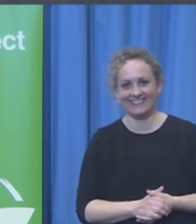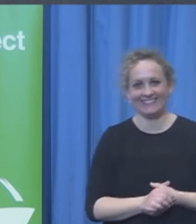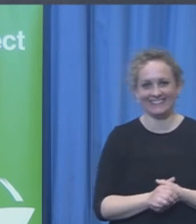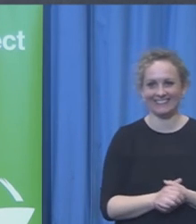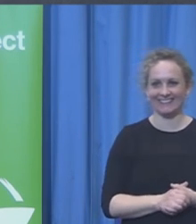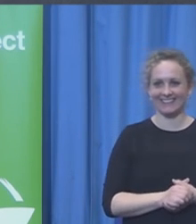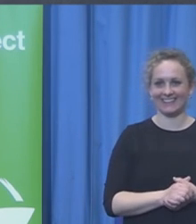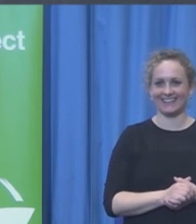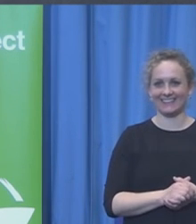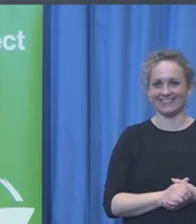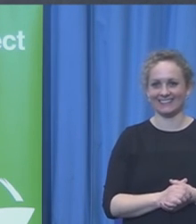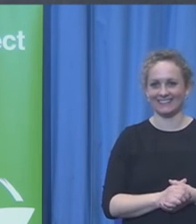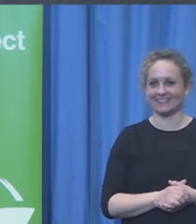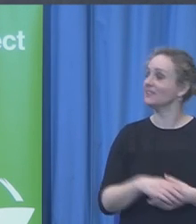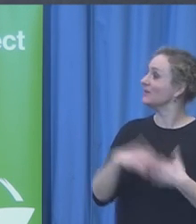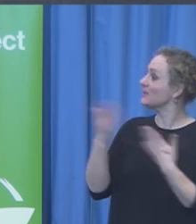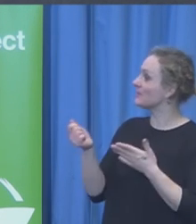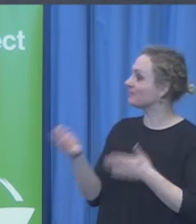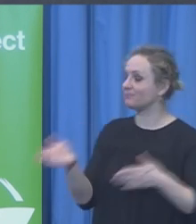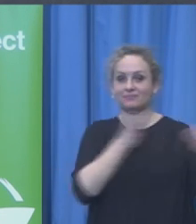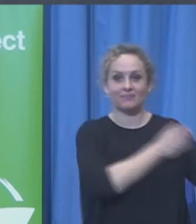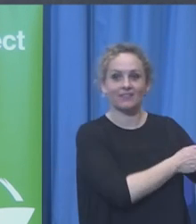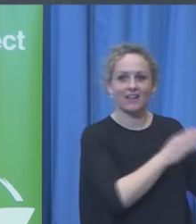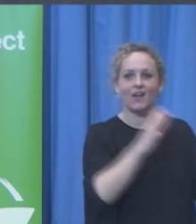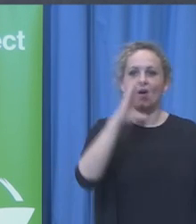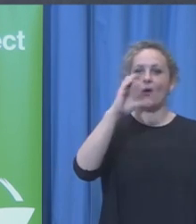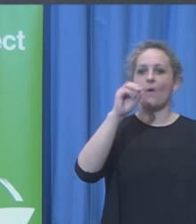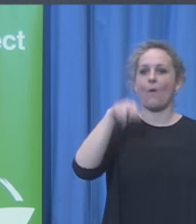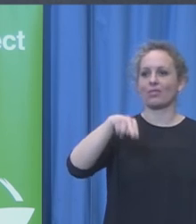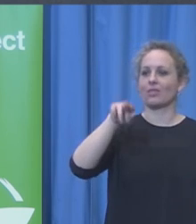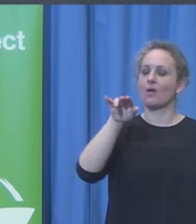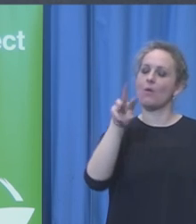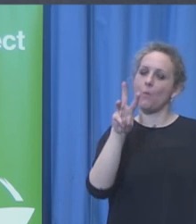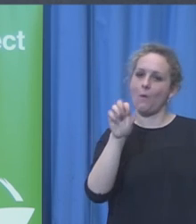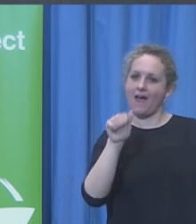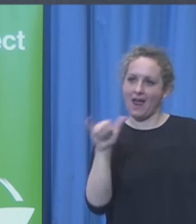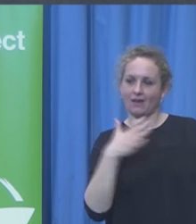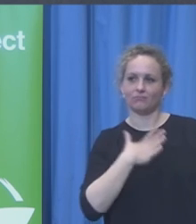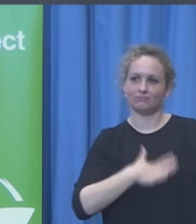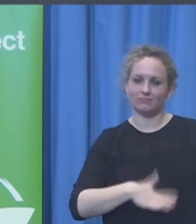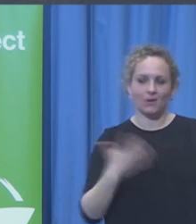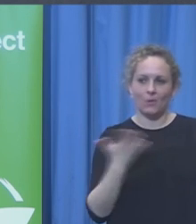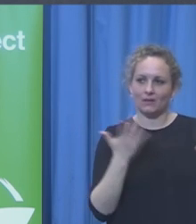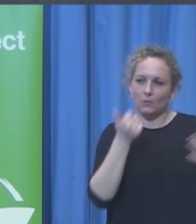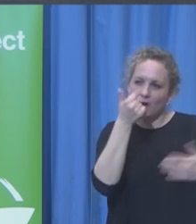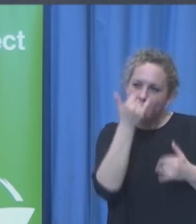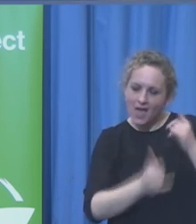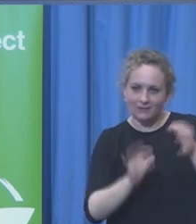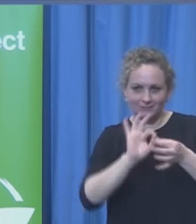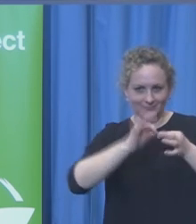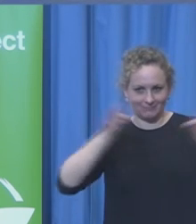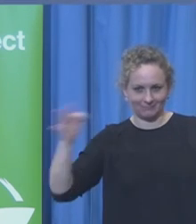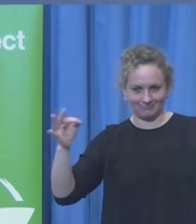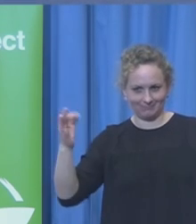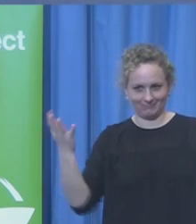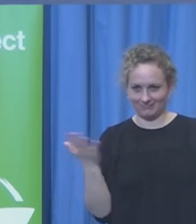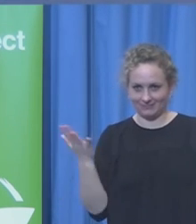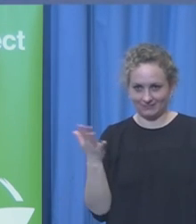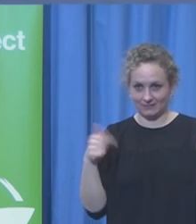a final comment, you know, the whole theme of this event is about